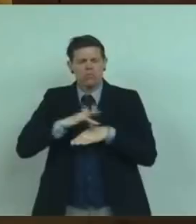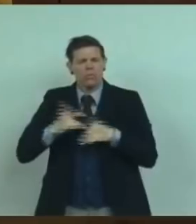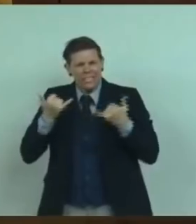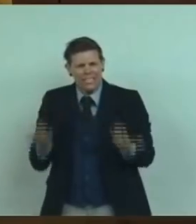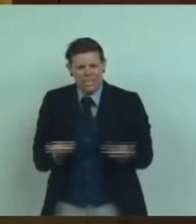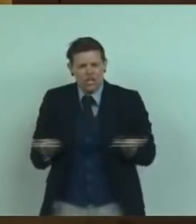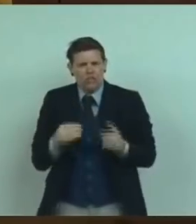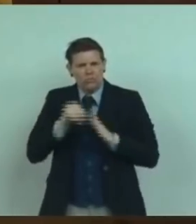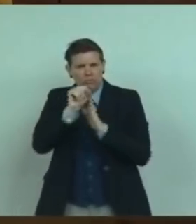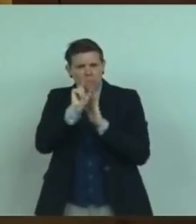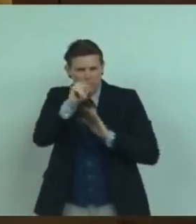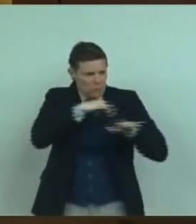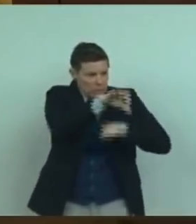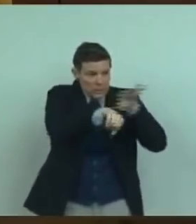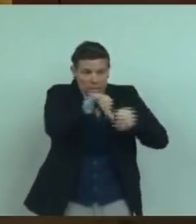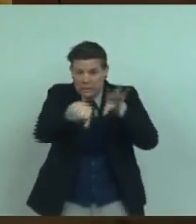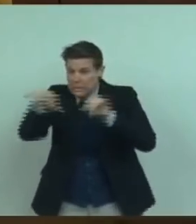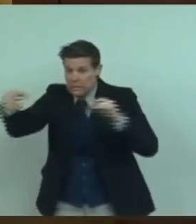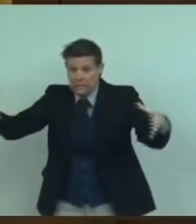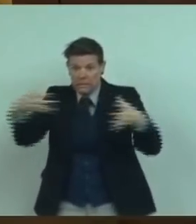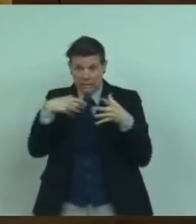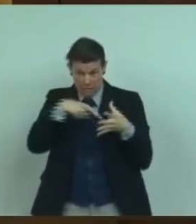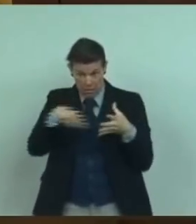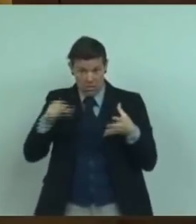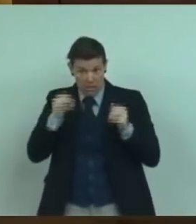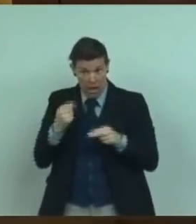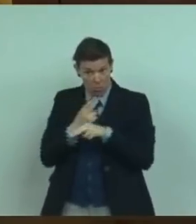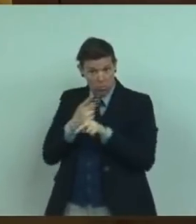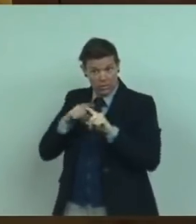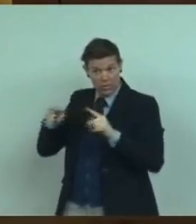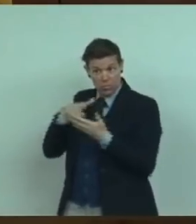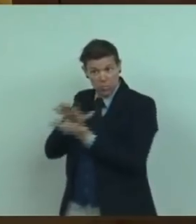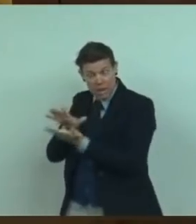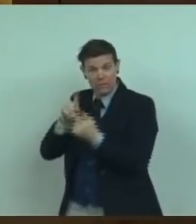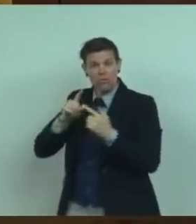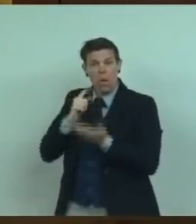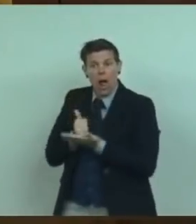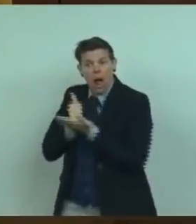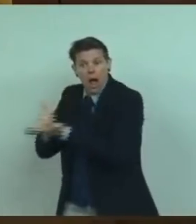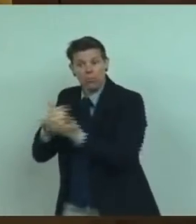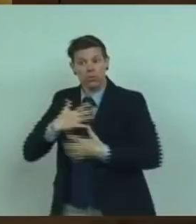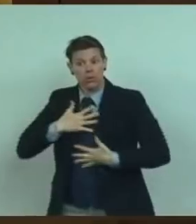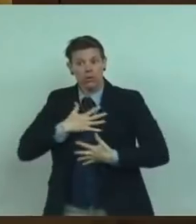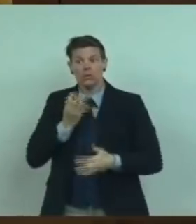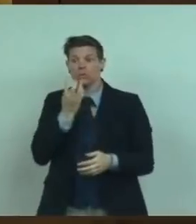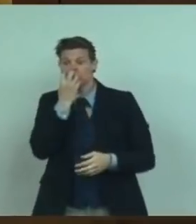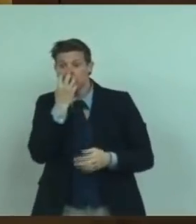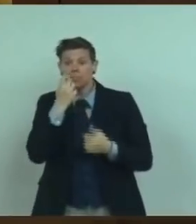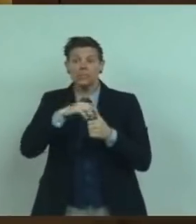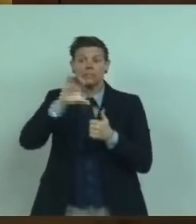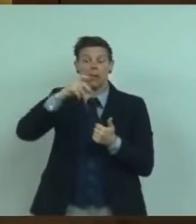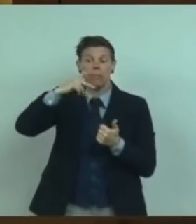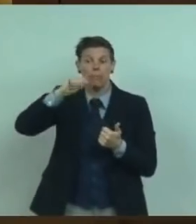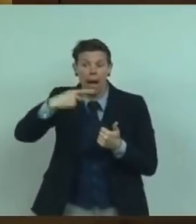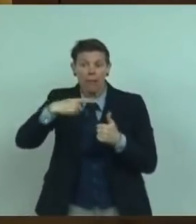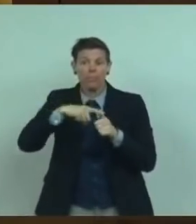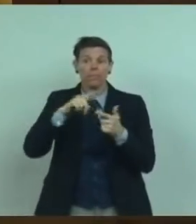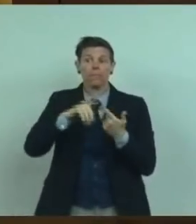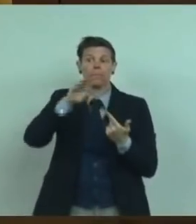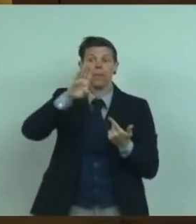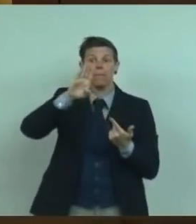and BiPAP machines, that we're also purchasing those. Our goal, my goal, is to use this